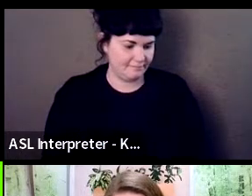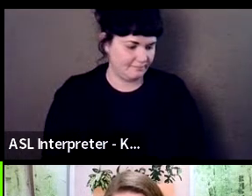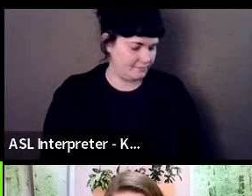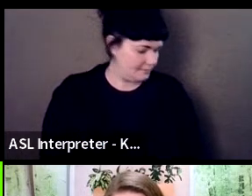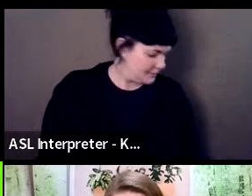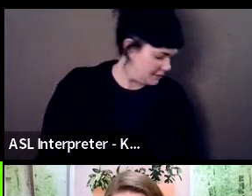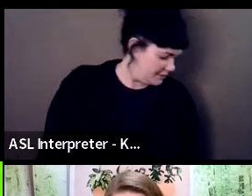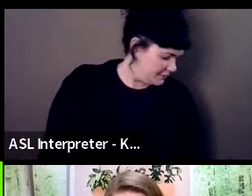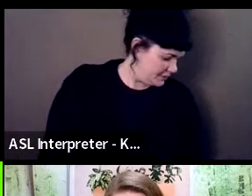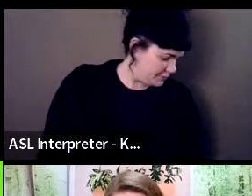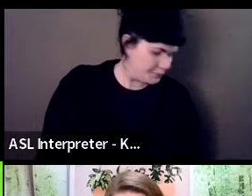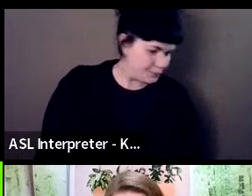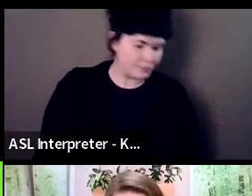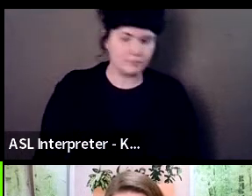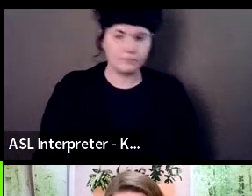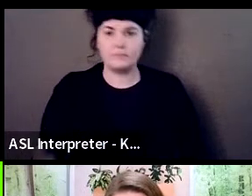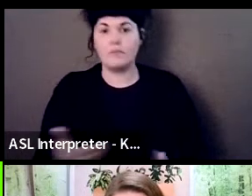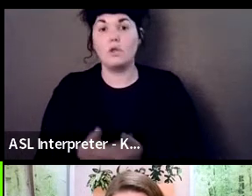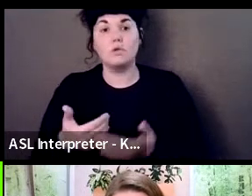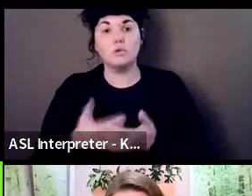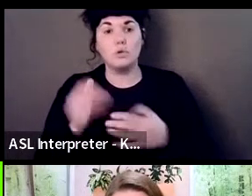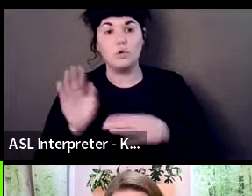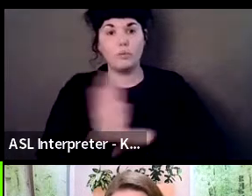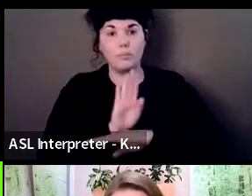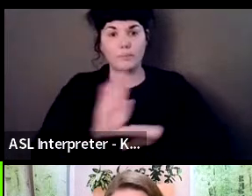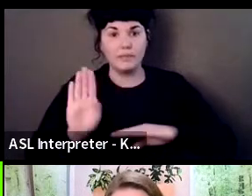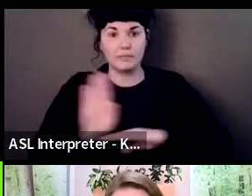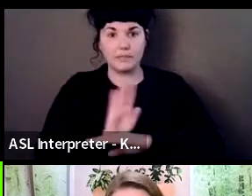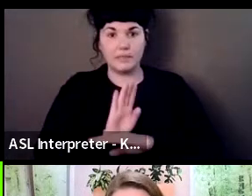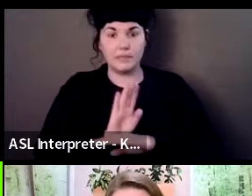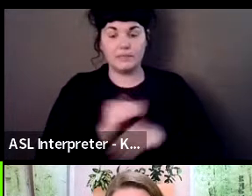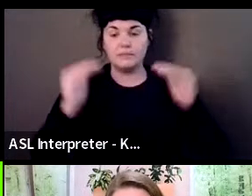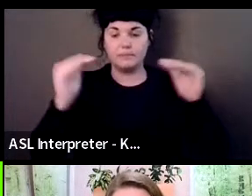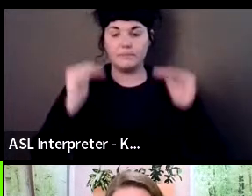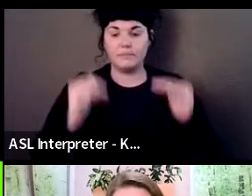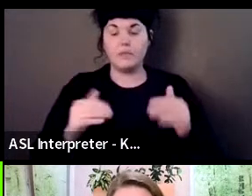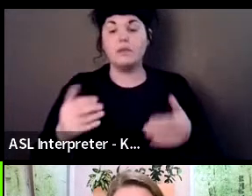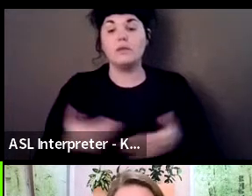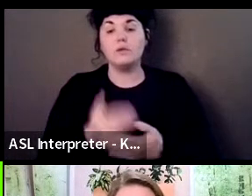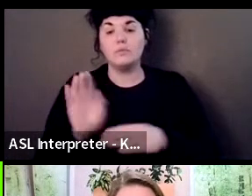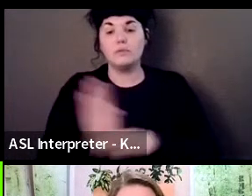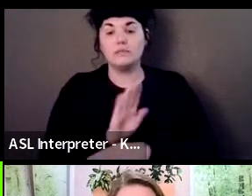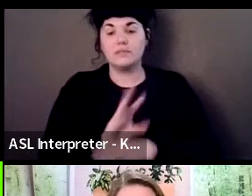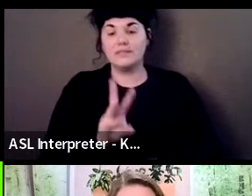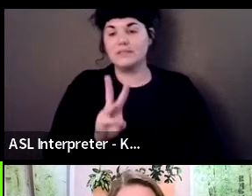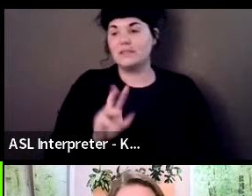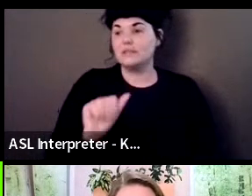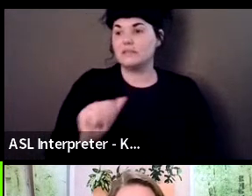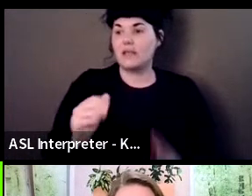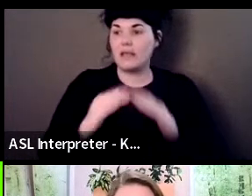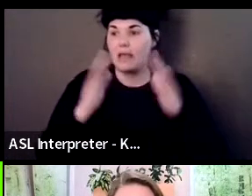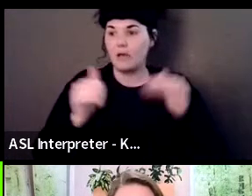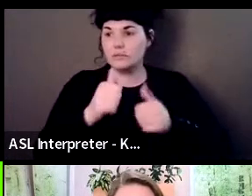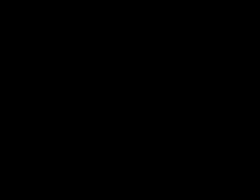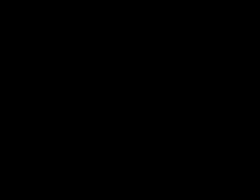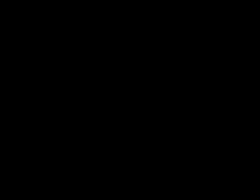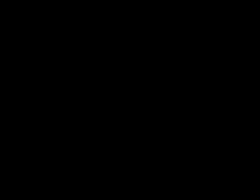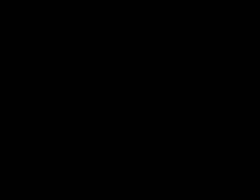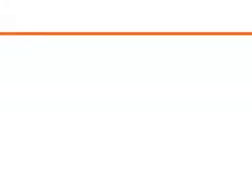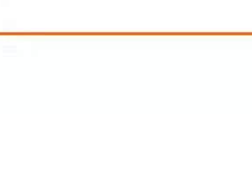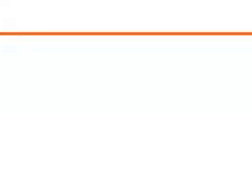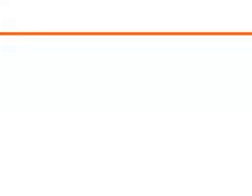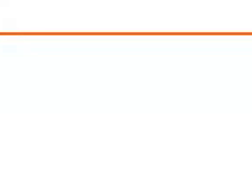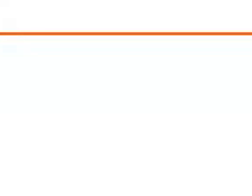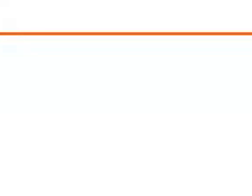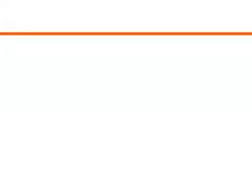All right, we'll move on to new business. So next on our agenda is the new business agenda item 6A, House Subcommittee on Appropriations. Without